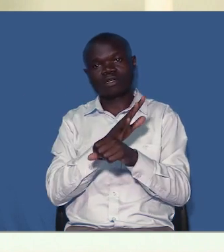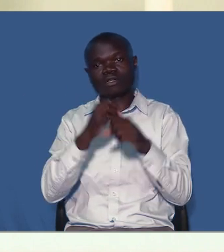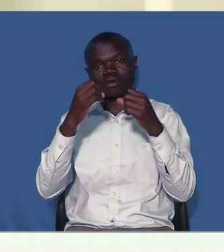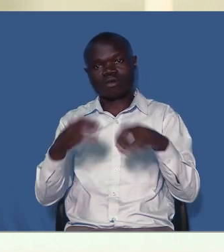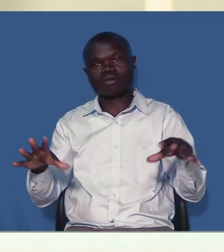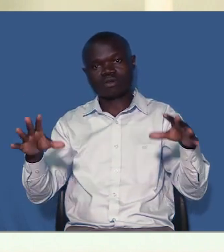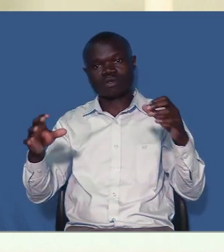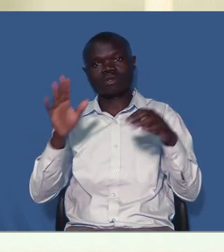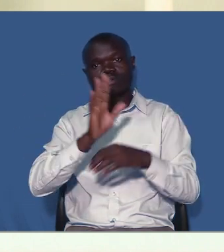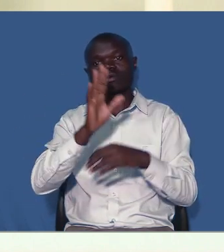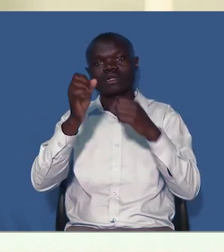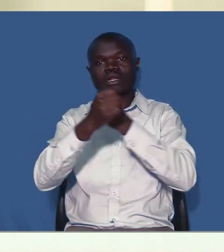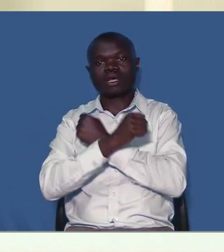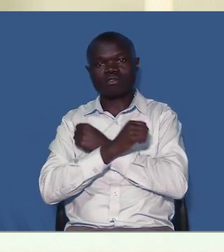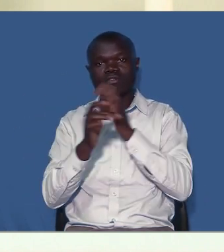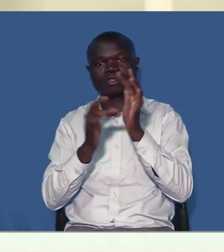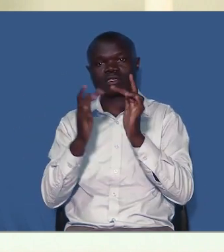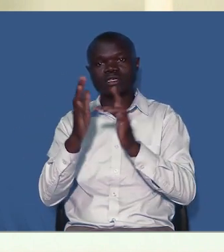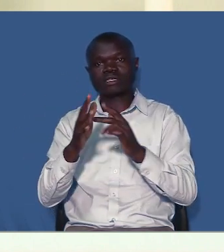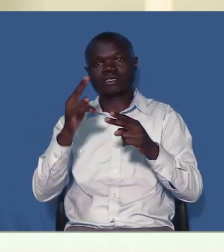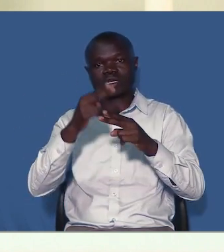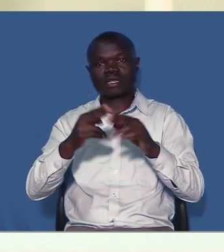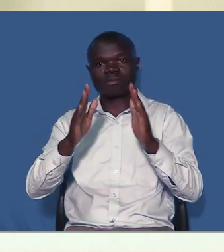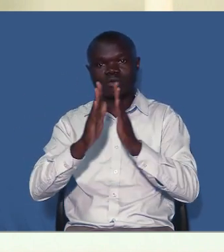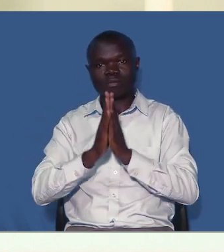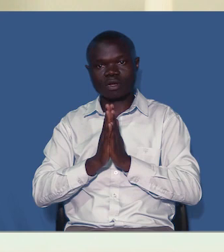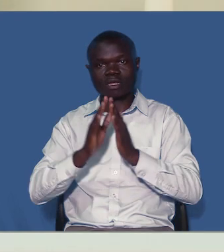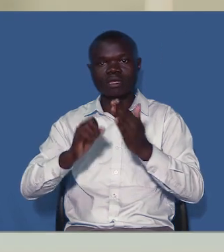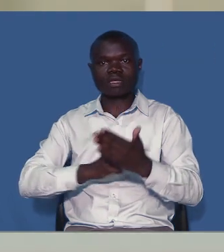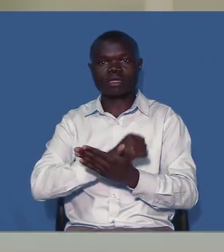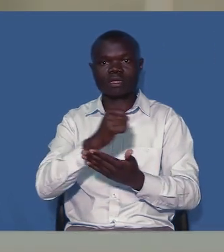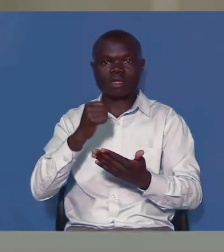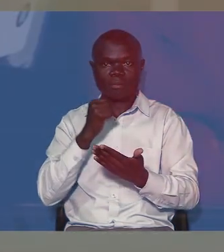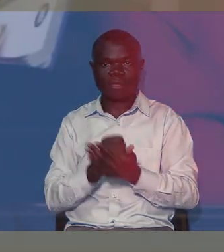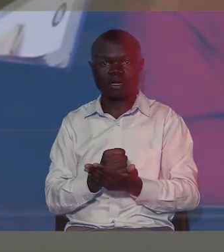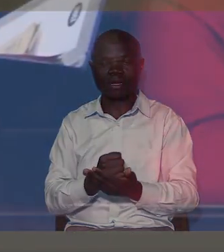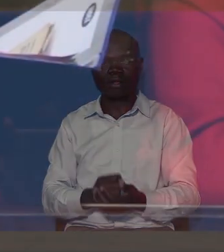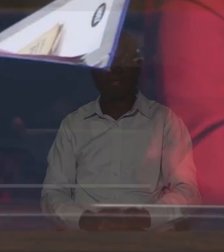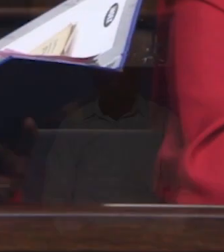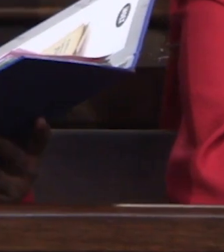In Jesus' precious name, we pray. Amen.